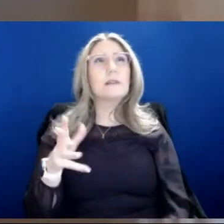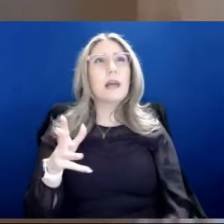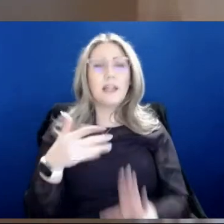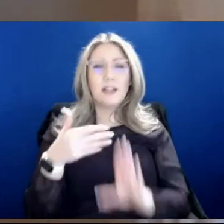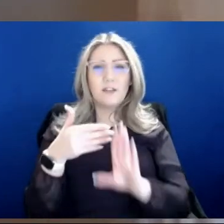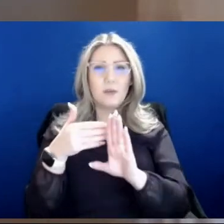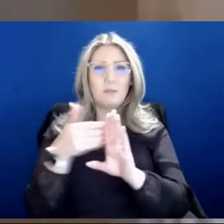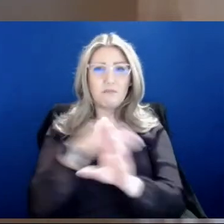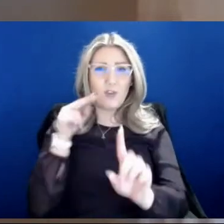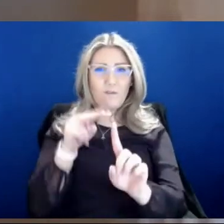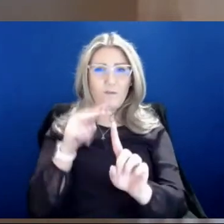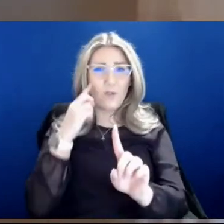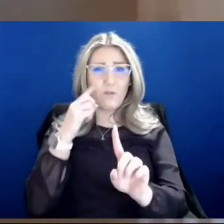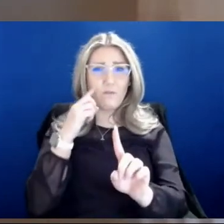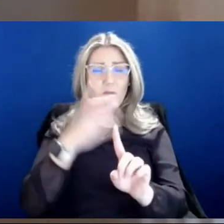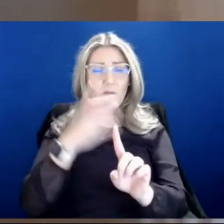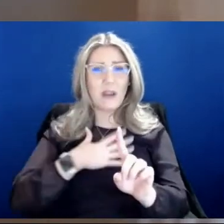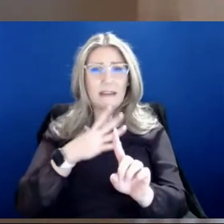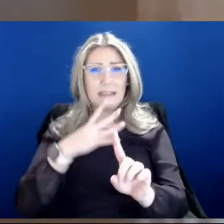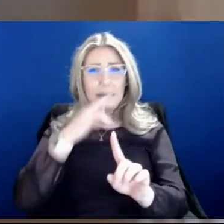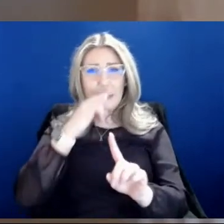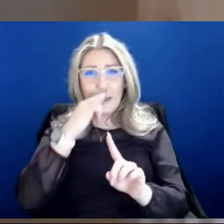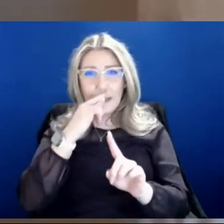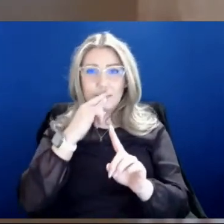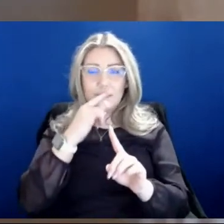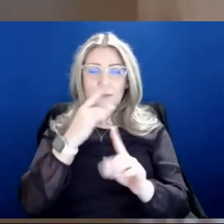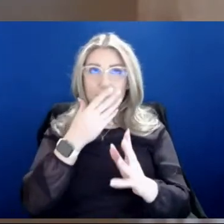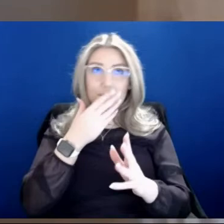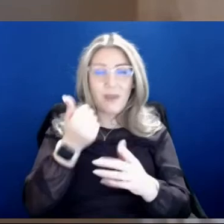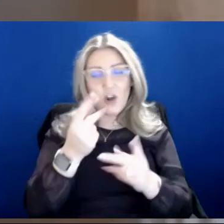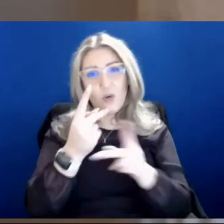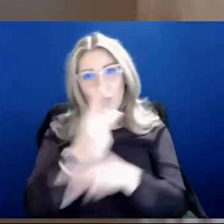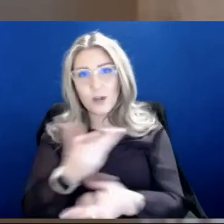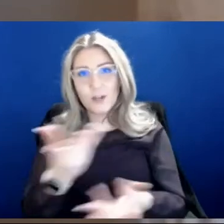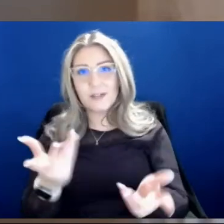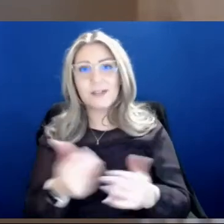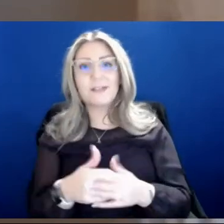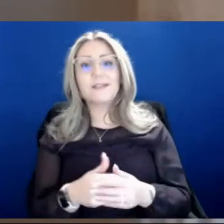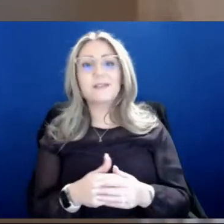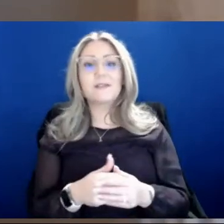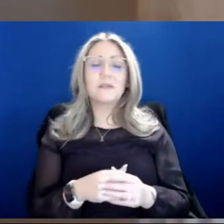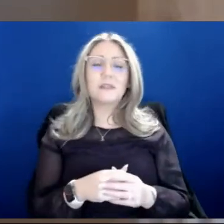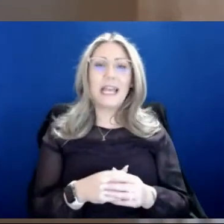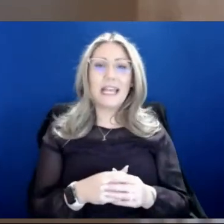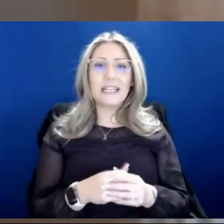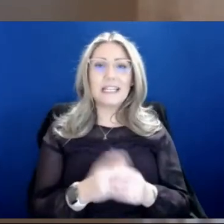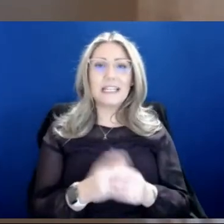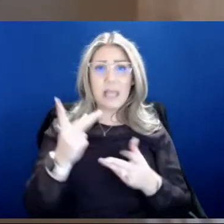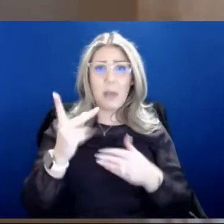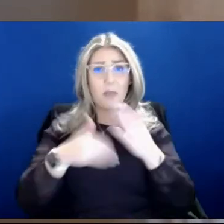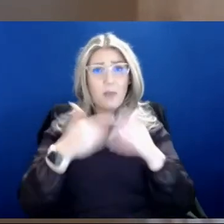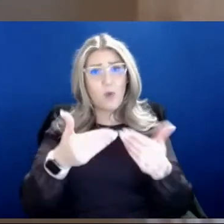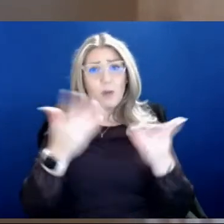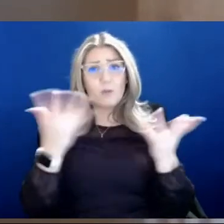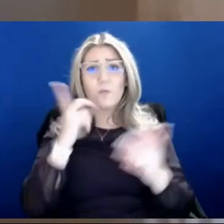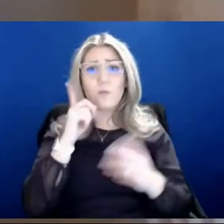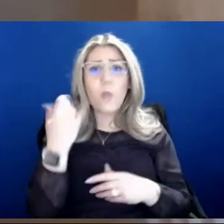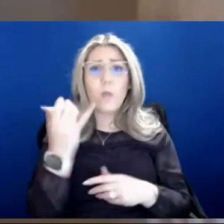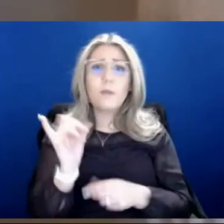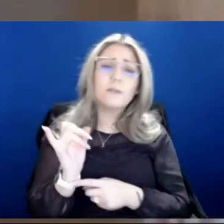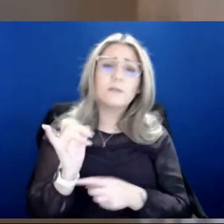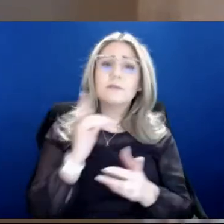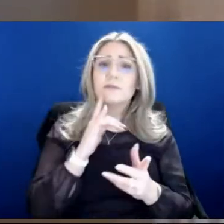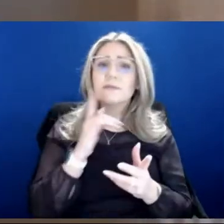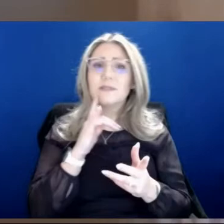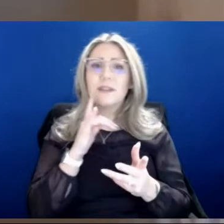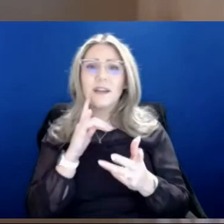for my kids a little bit, for better or for worse, as to, some of the process and what Lola's